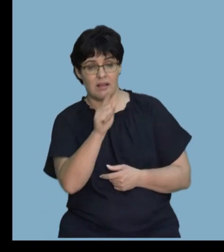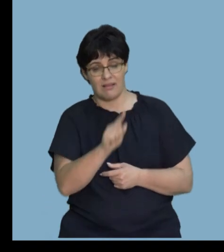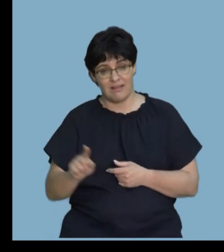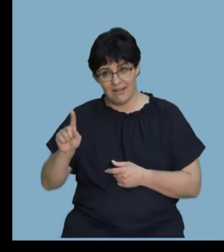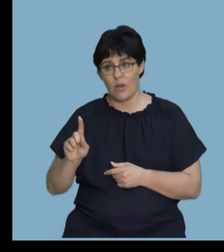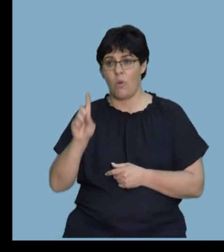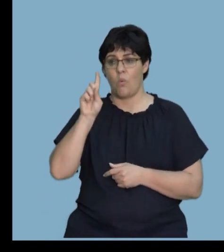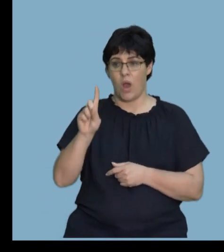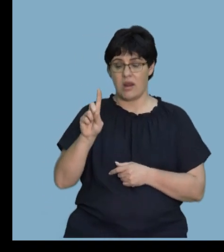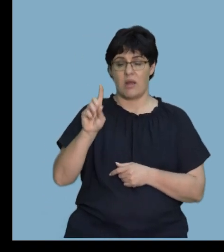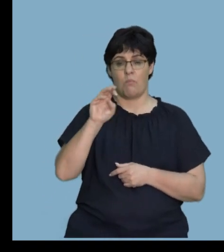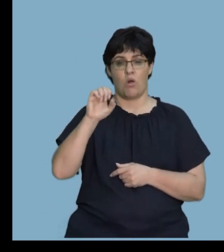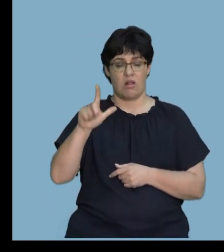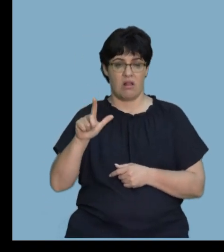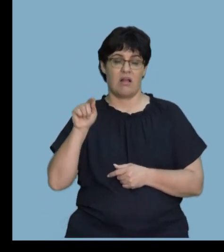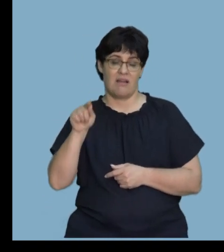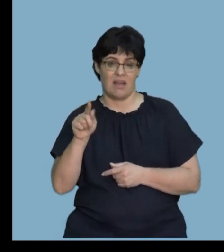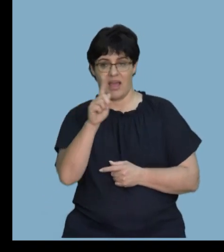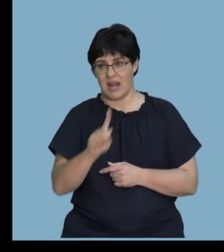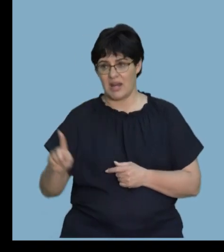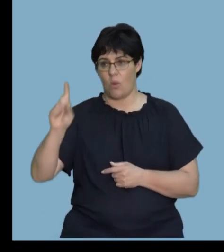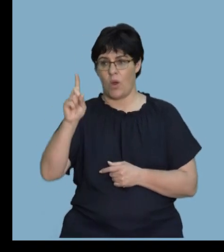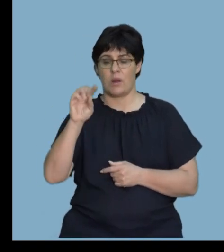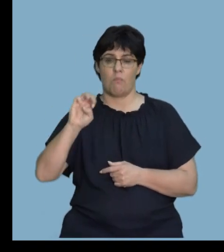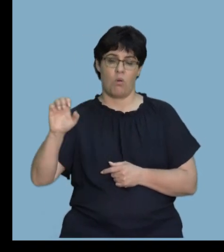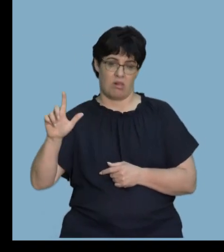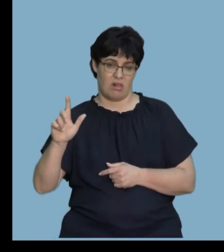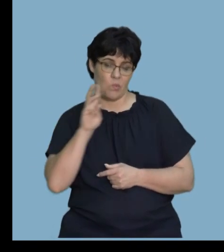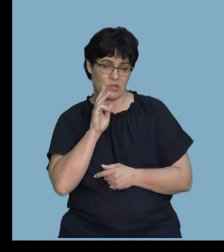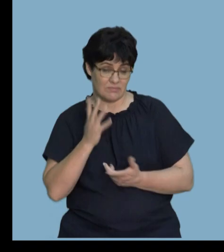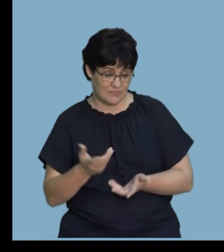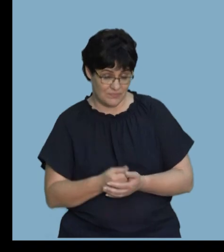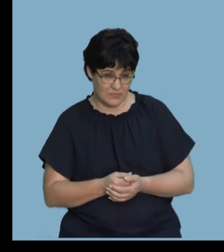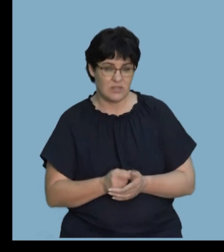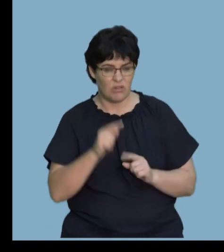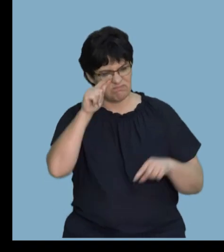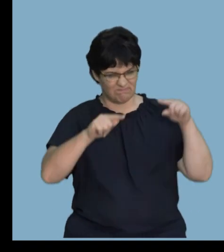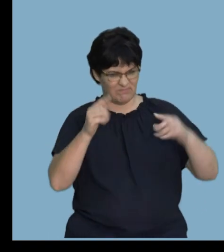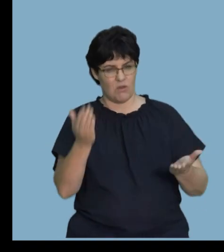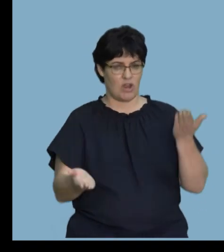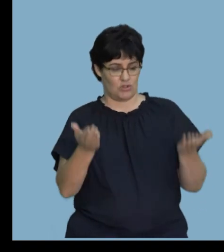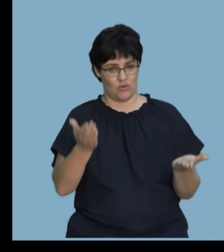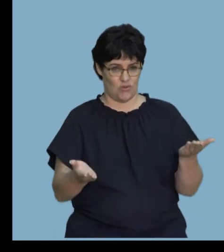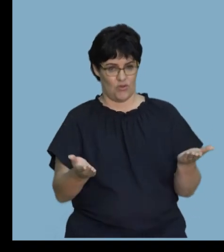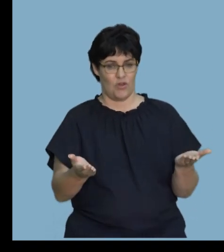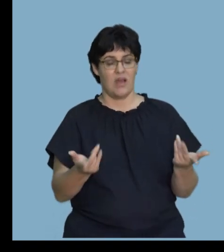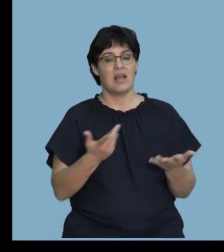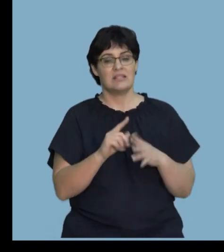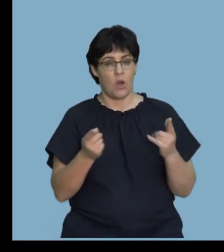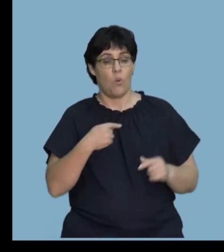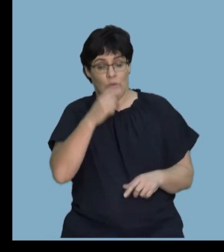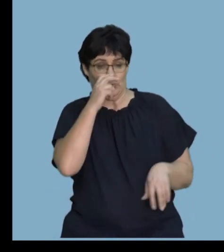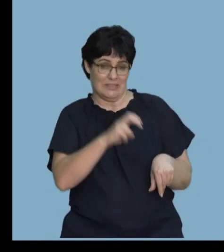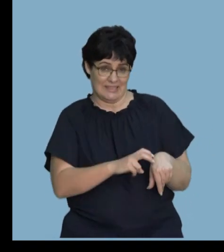1 mole of carbon dioxide, and a mole of water. So this is the stoichiometric ratio in which they react. That's what we